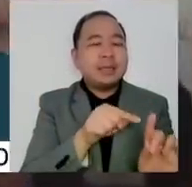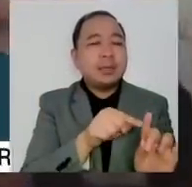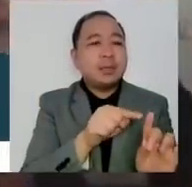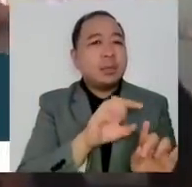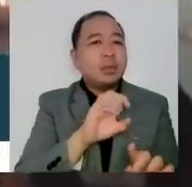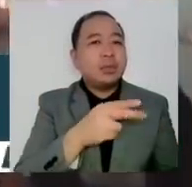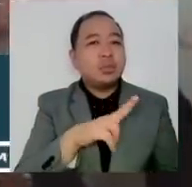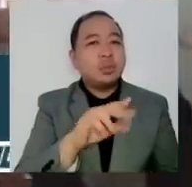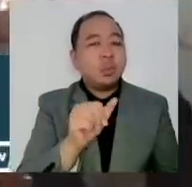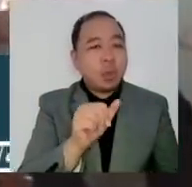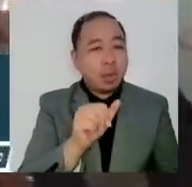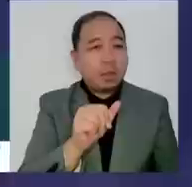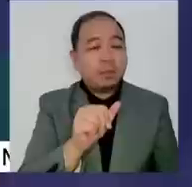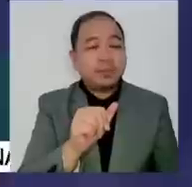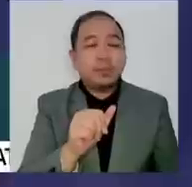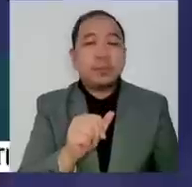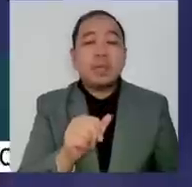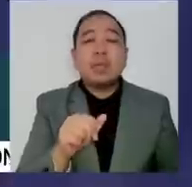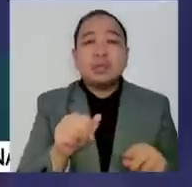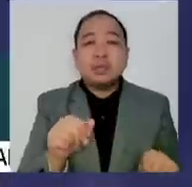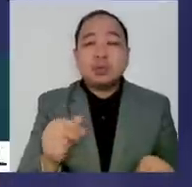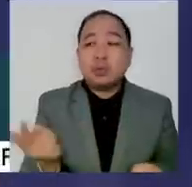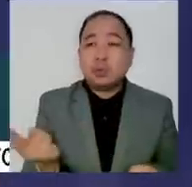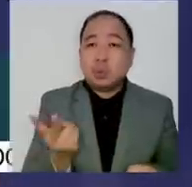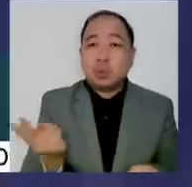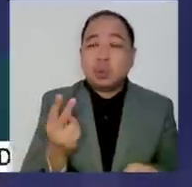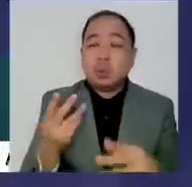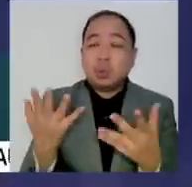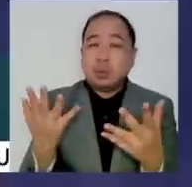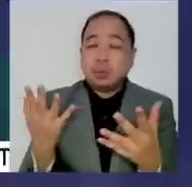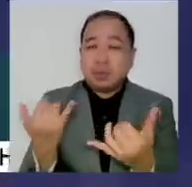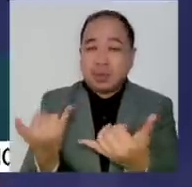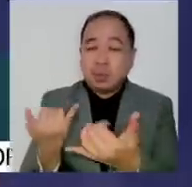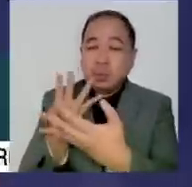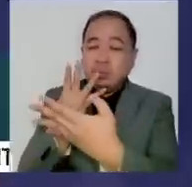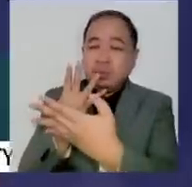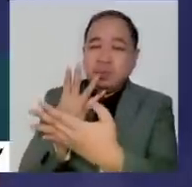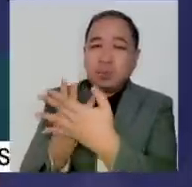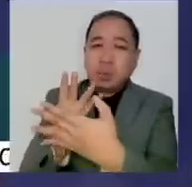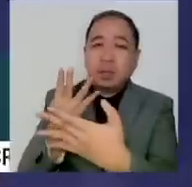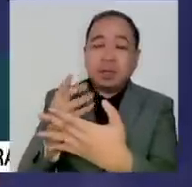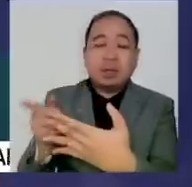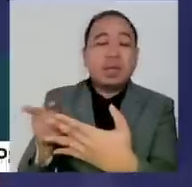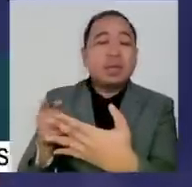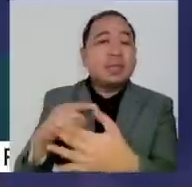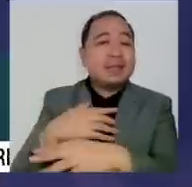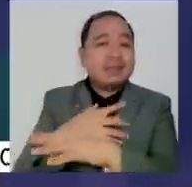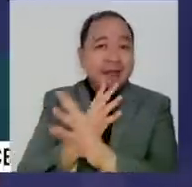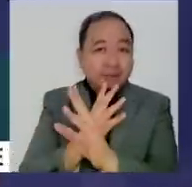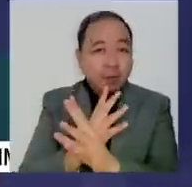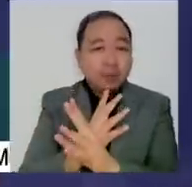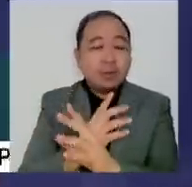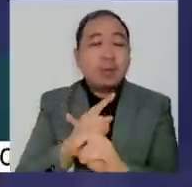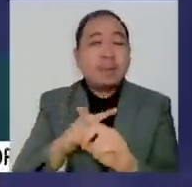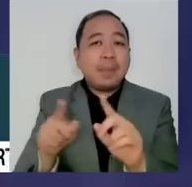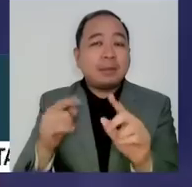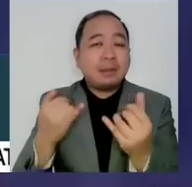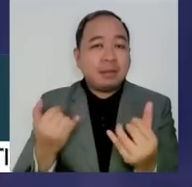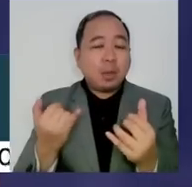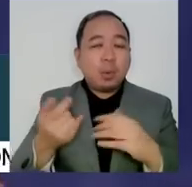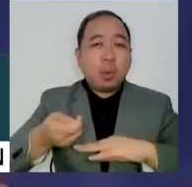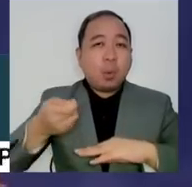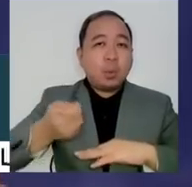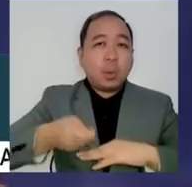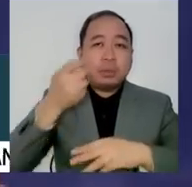Plaza. Durante and Licayo are currently detained in Campanacan in Davao City. The General Court Martial is the military's